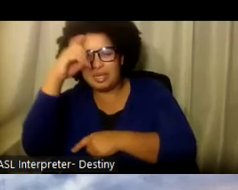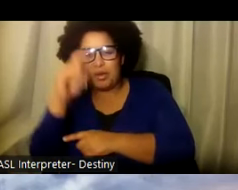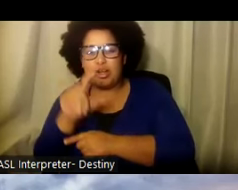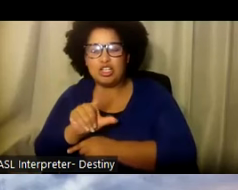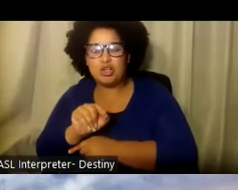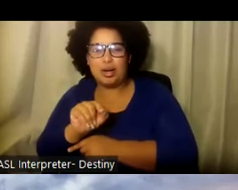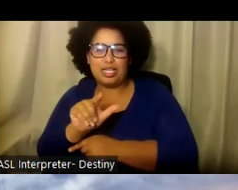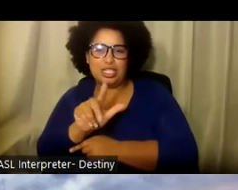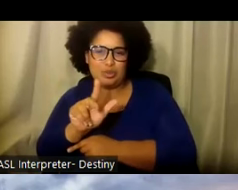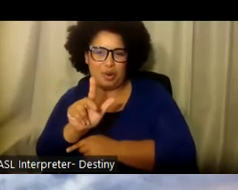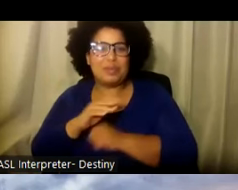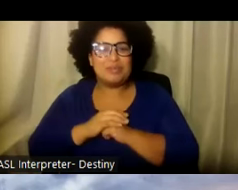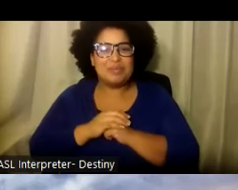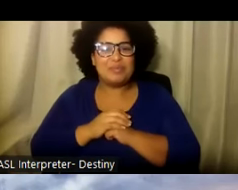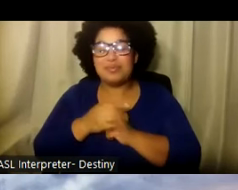2023. Next slide.